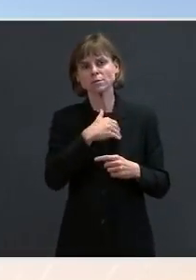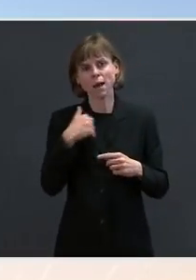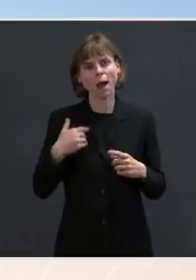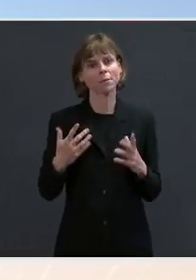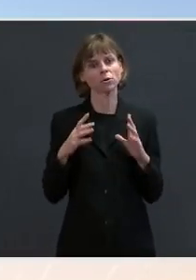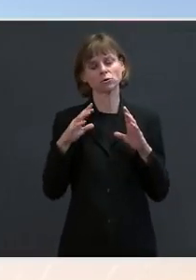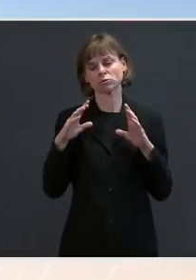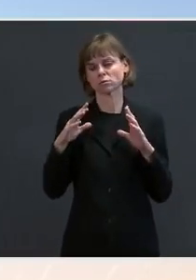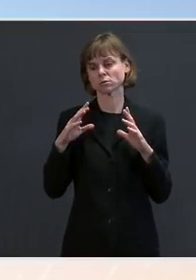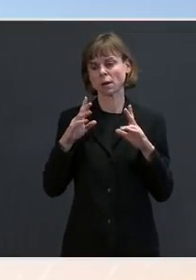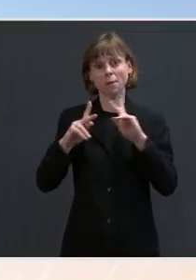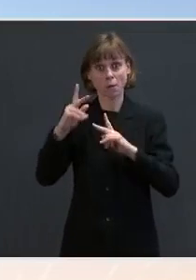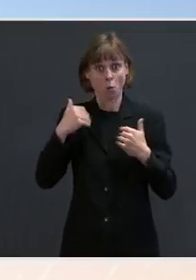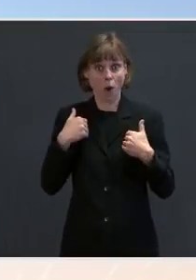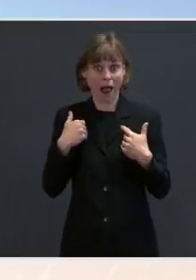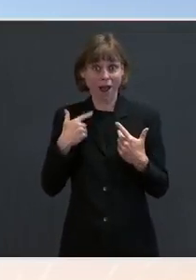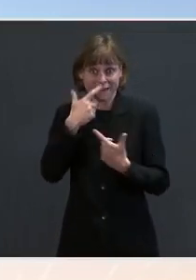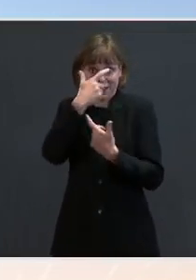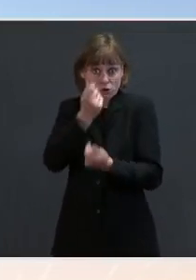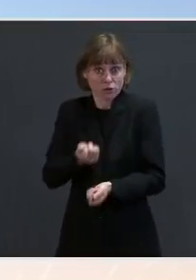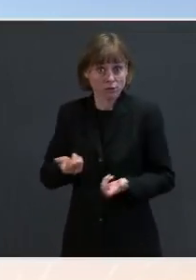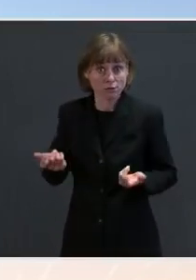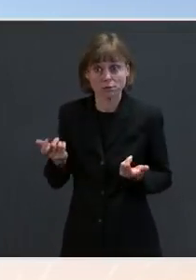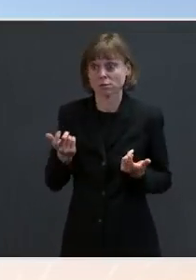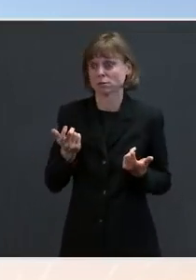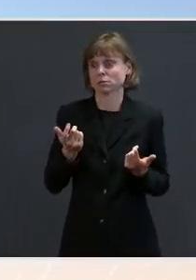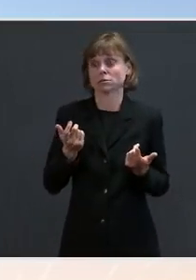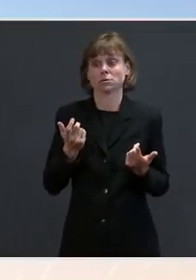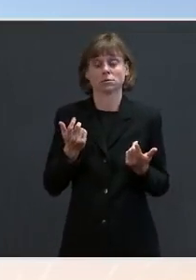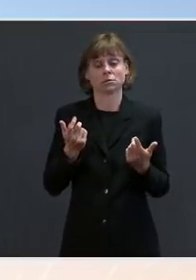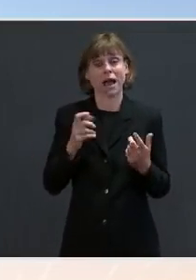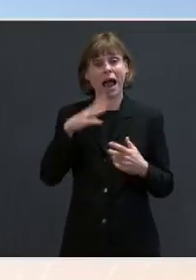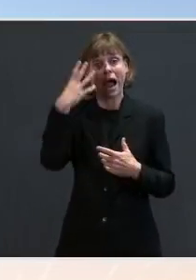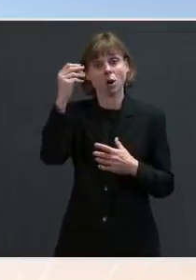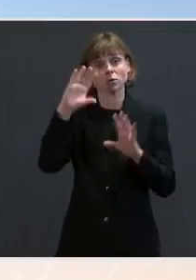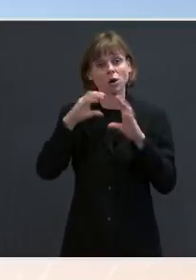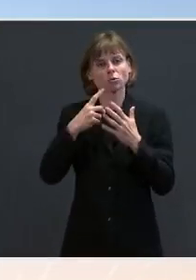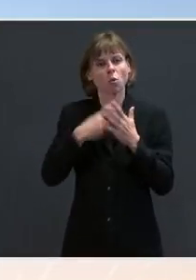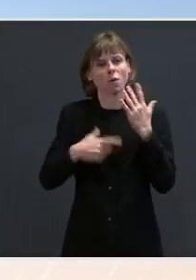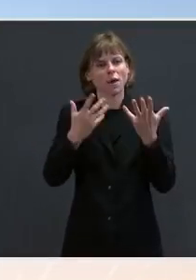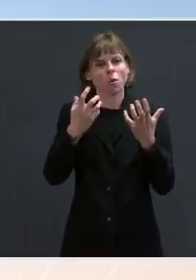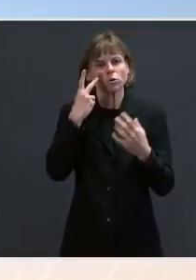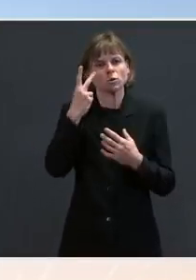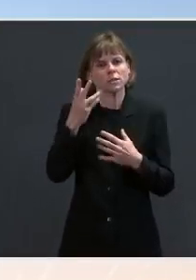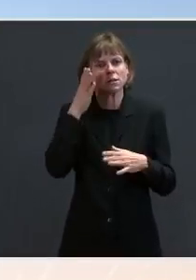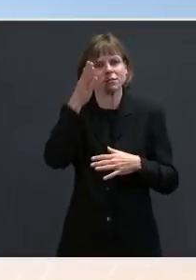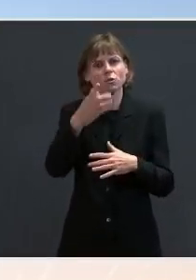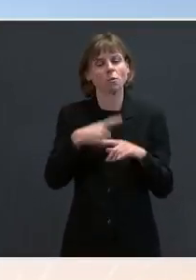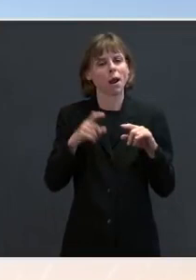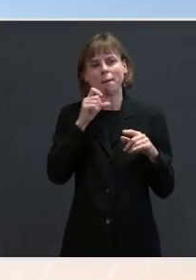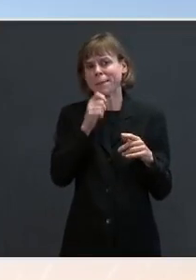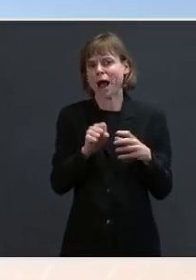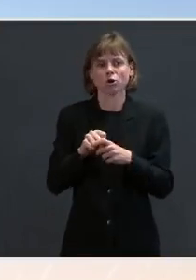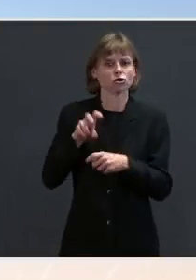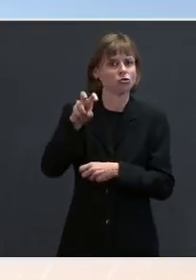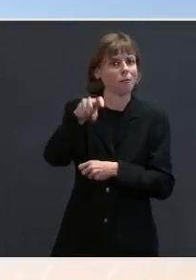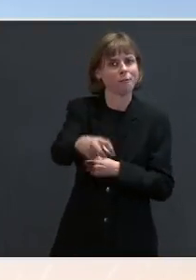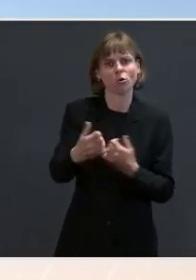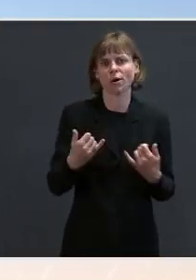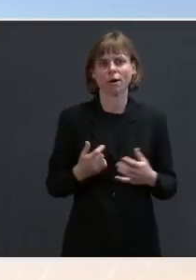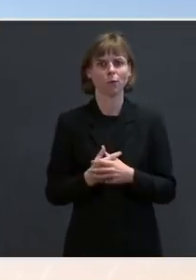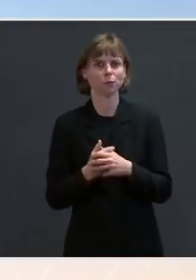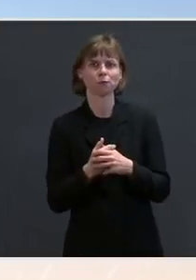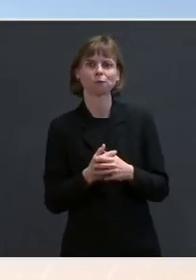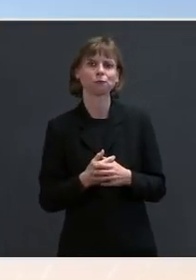stakeholders about what they'd like to see moving forward. But I'm not going to get ahead of the agenda at this point in time. And on immigration,